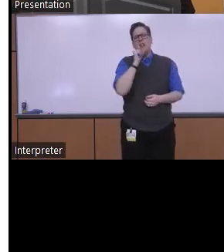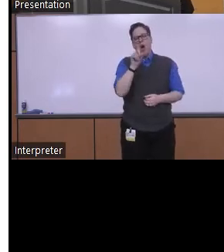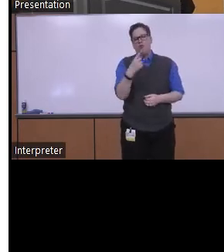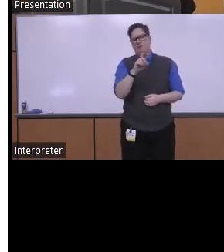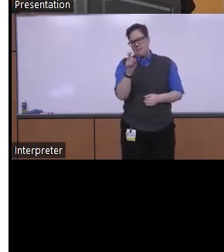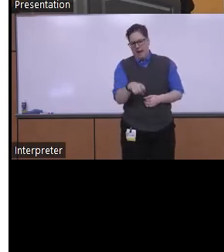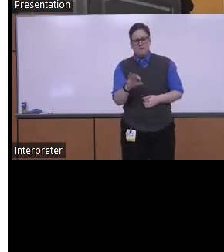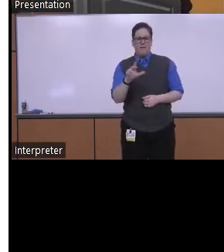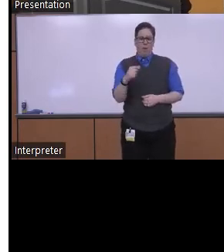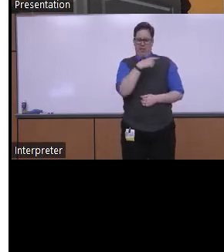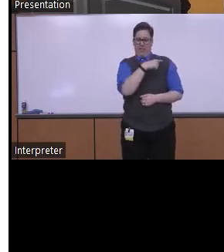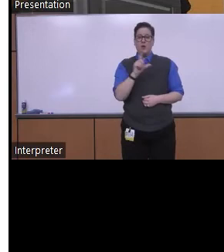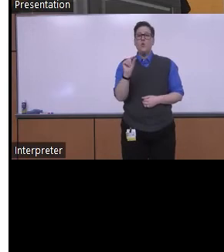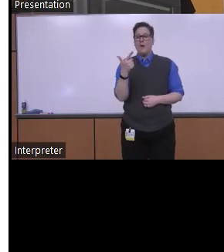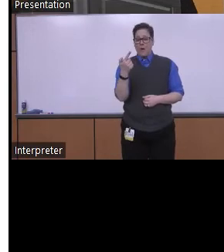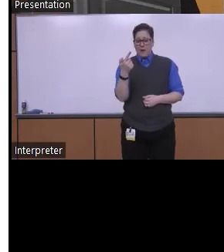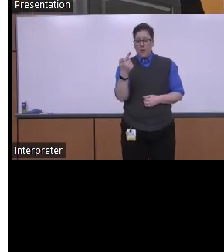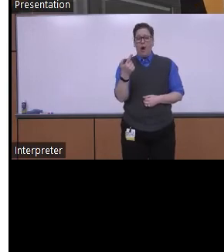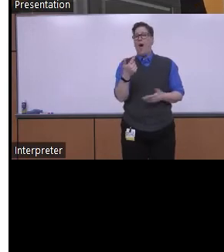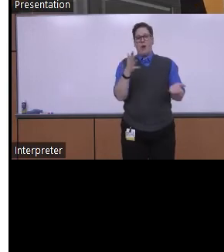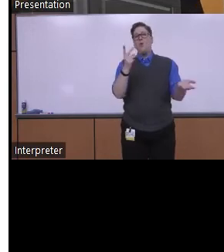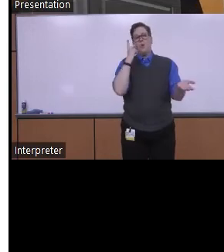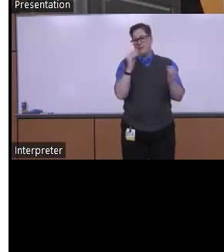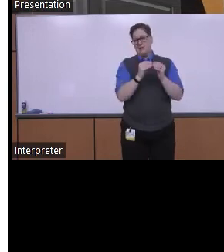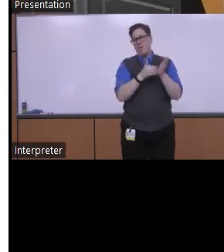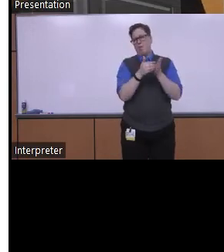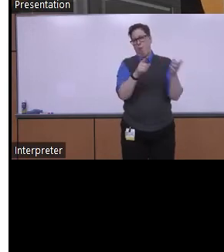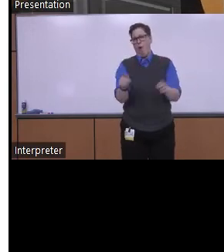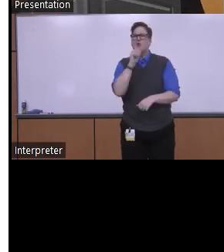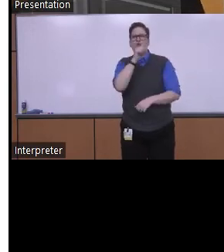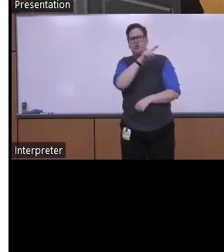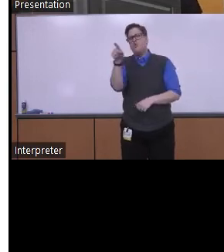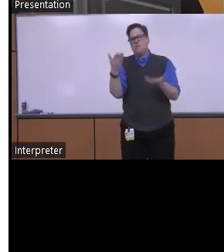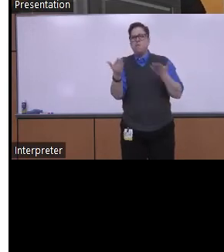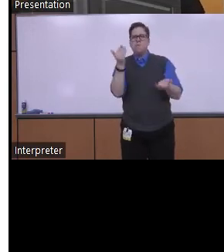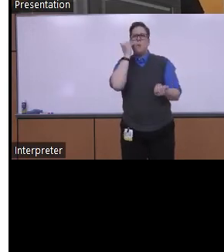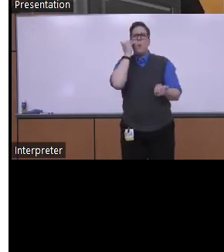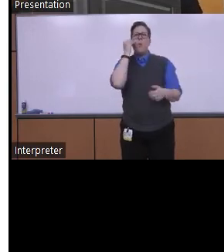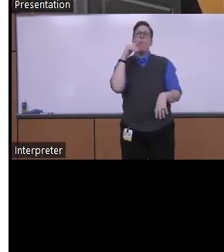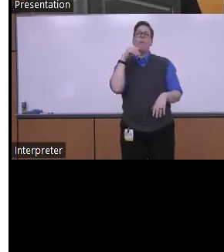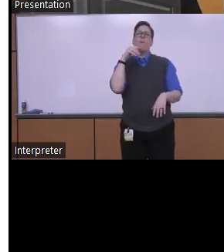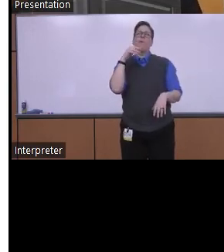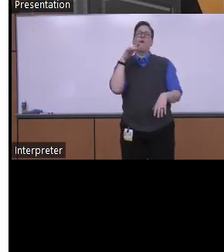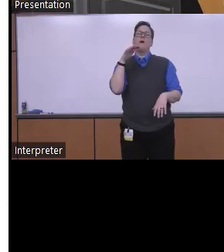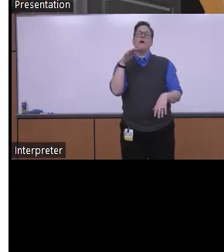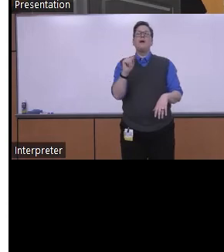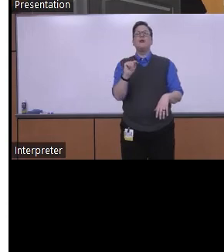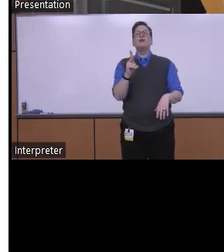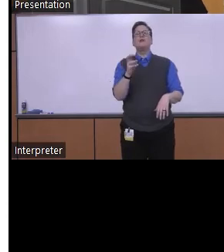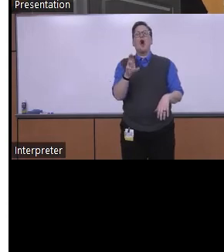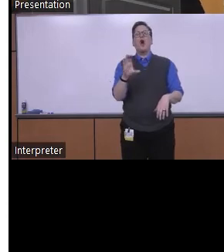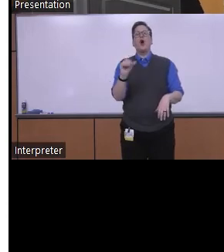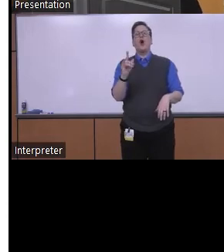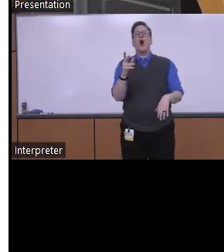Texas. This is an article from late 2021, and this is coming. I mean, I'm sure some of you are aware that when Tucker Carlson